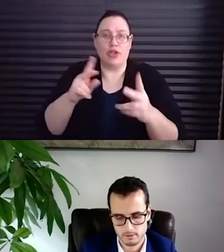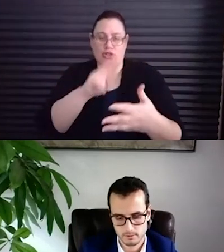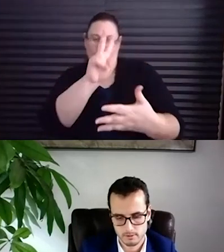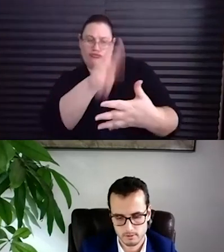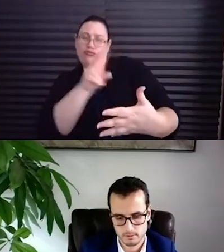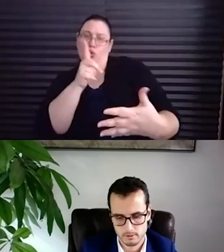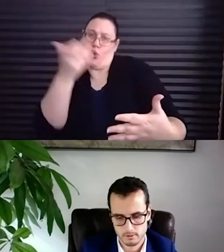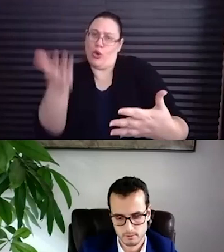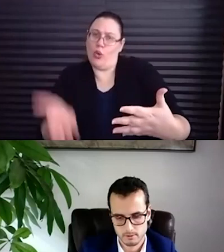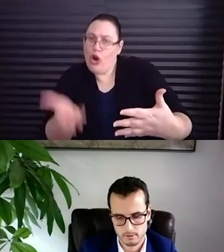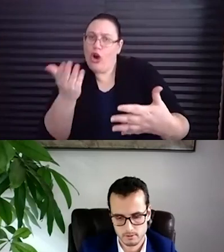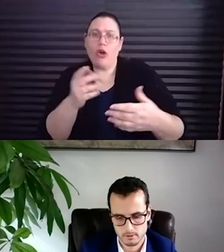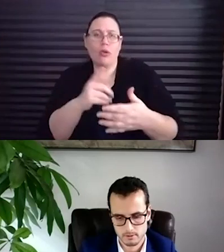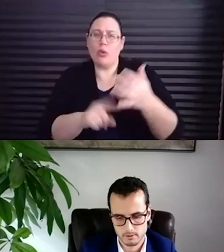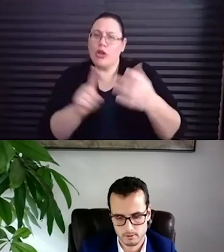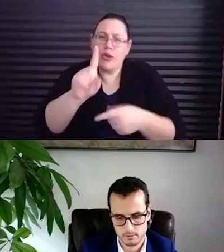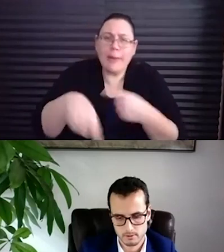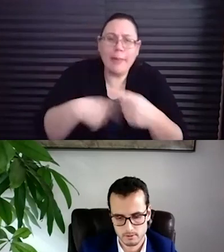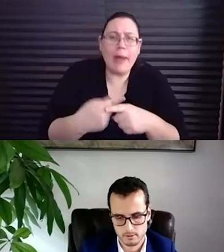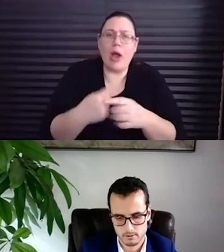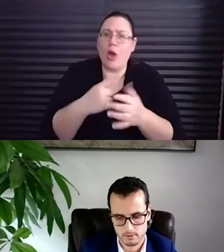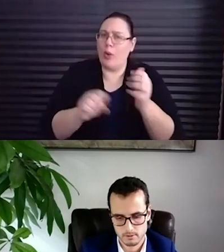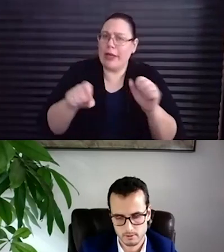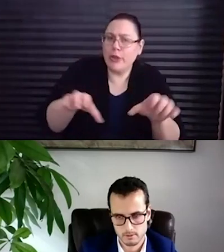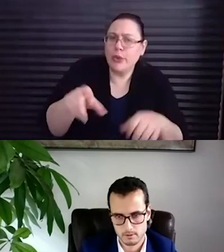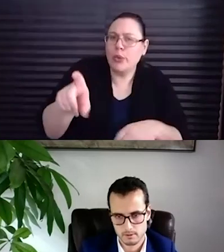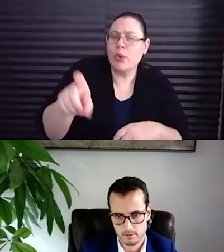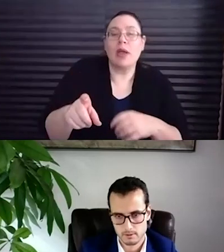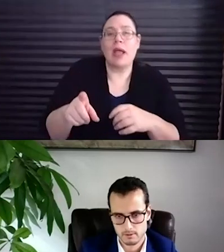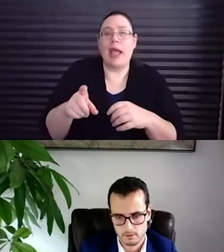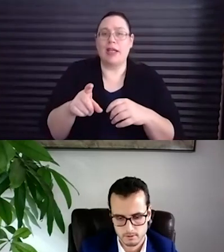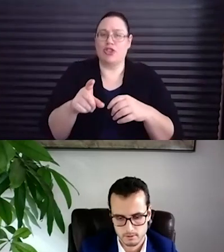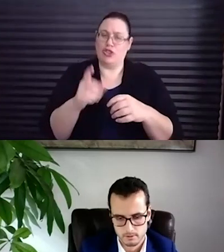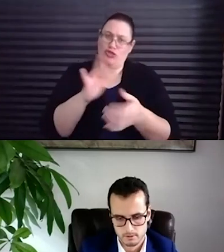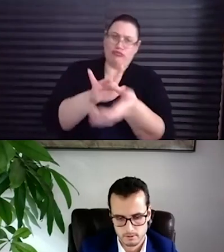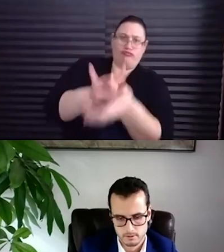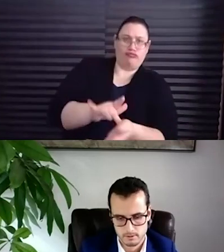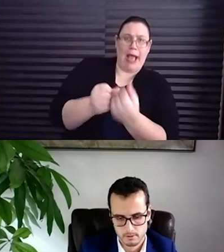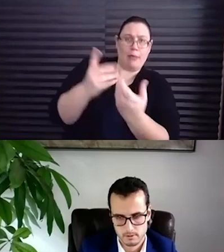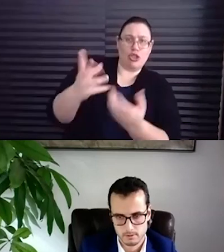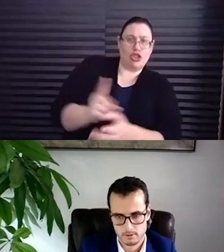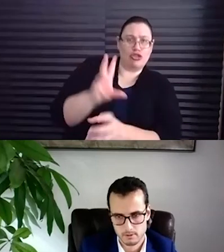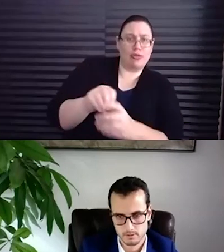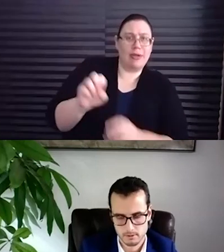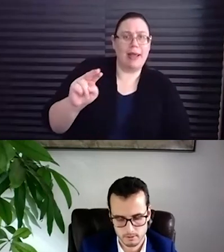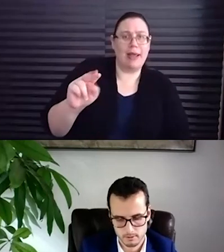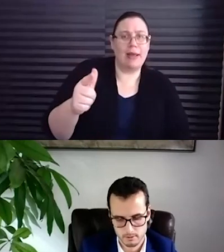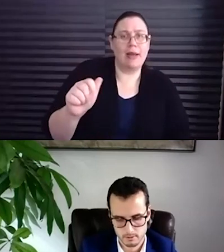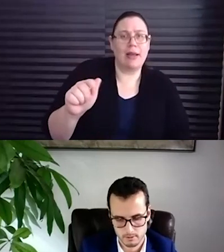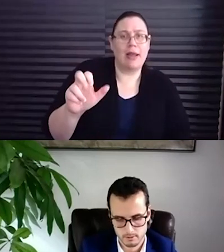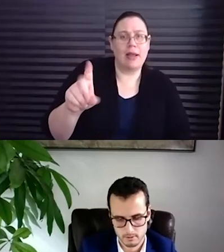are, see what you're about, see what you can do, and then just to measure your level of engagement as well. All things are